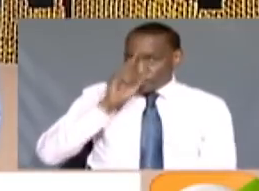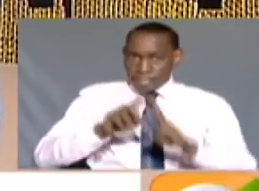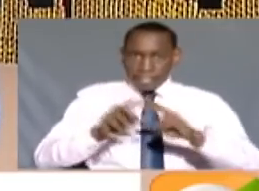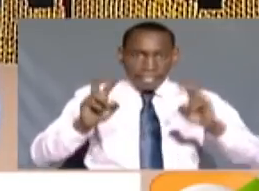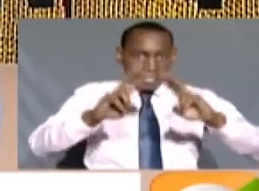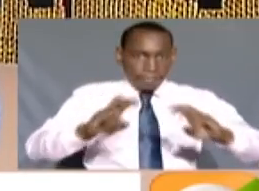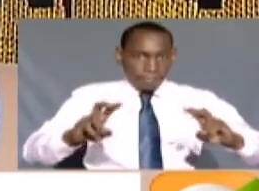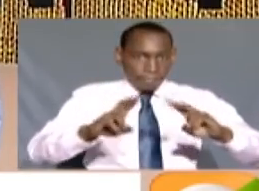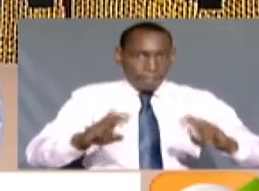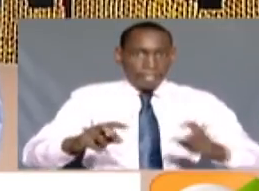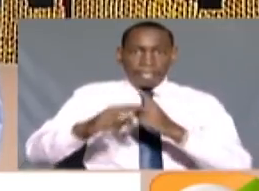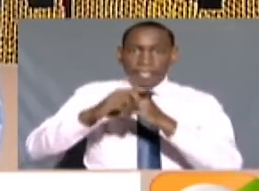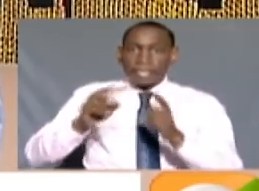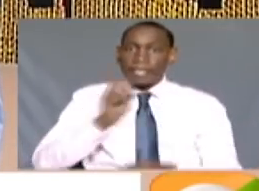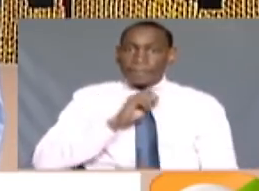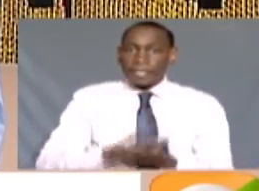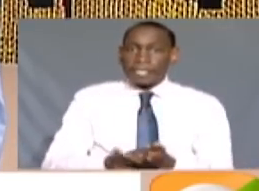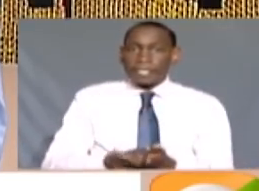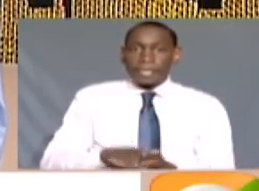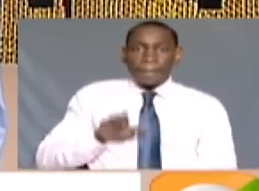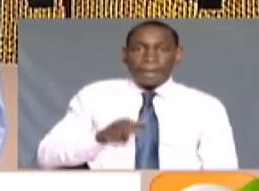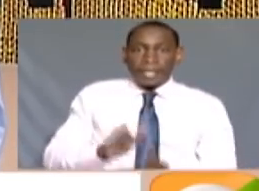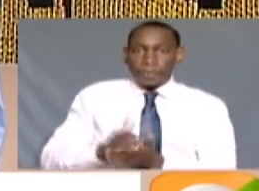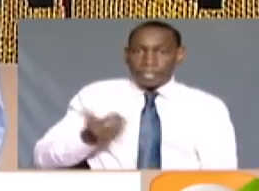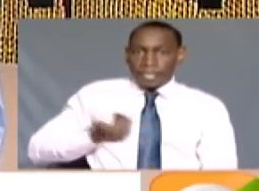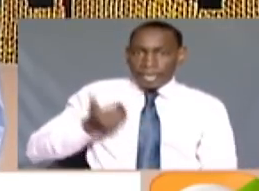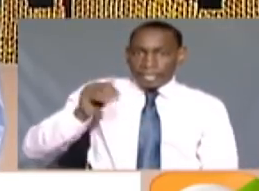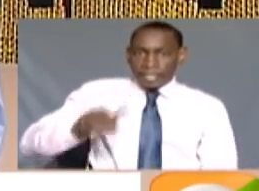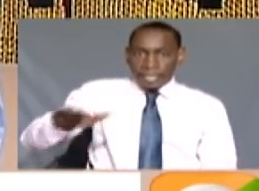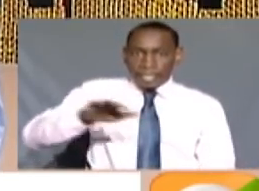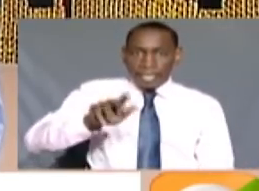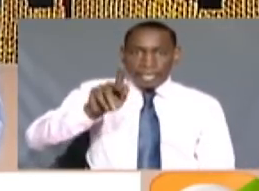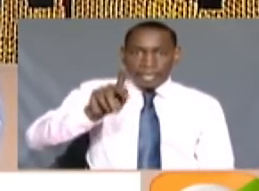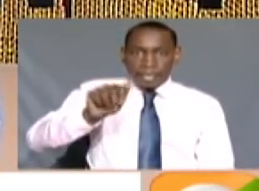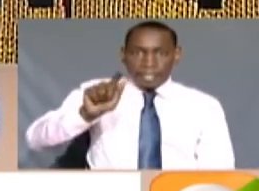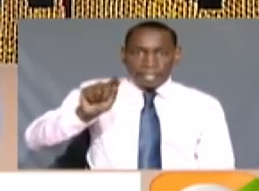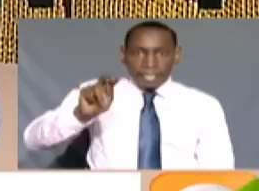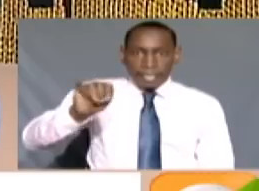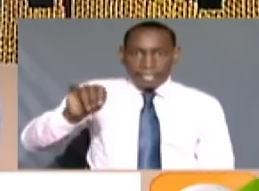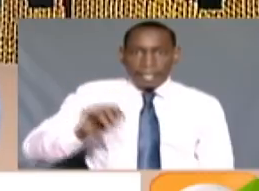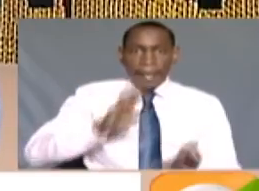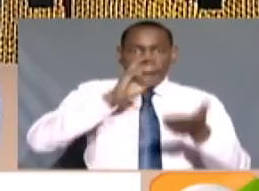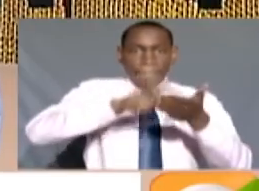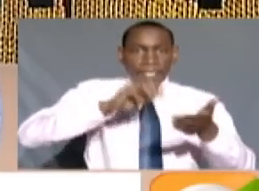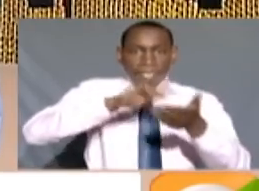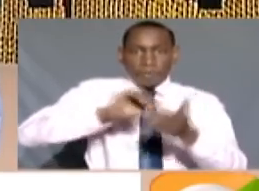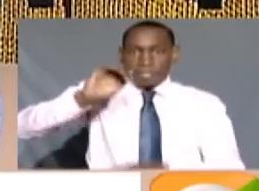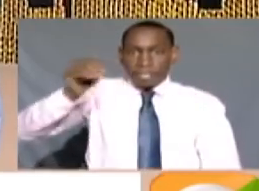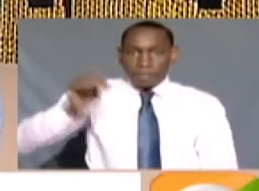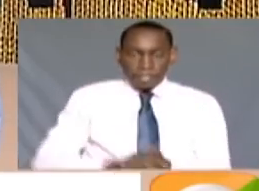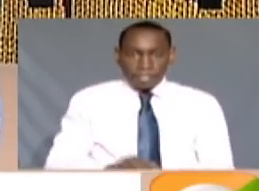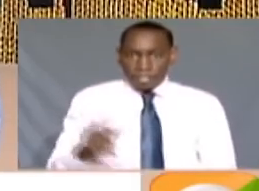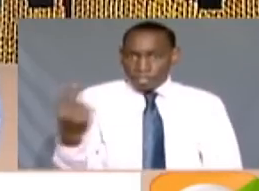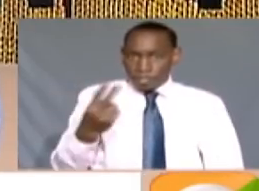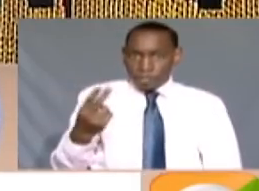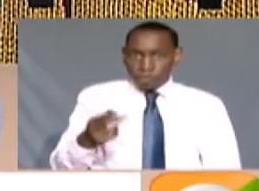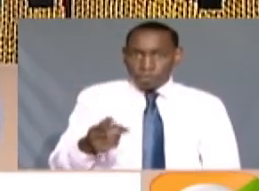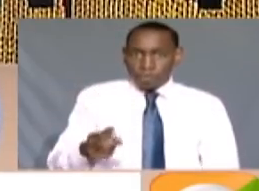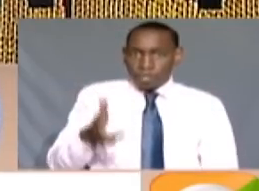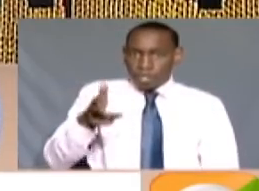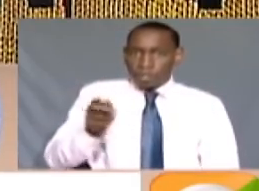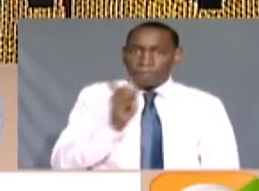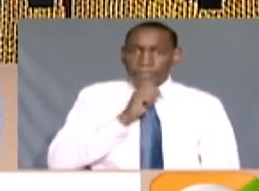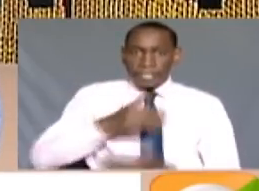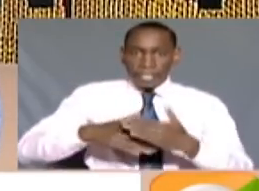Police have launched investigations into the murder of a mother and her daughter in Katani in Machakos County. Now, the two were